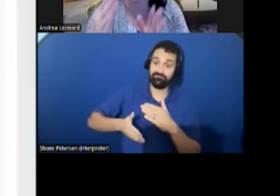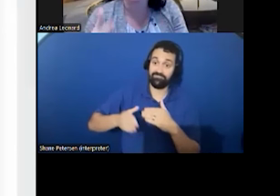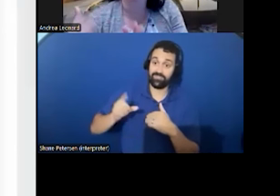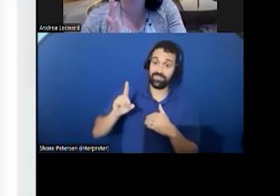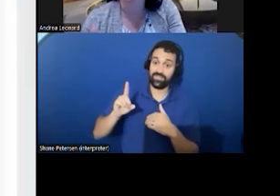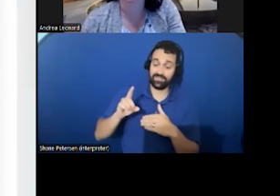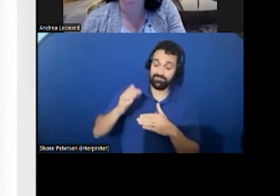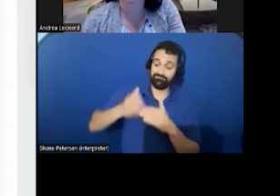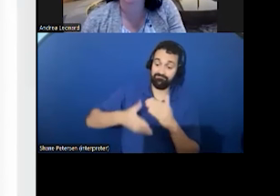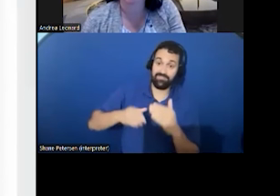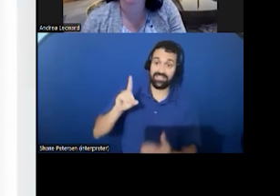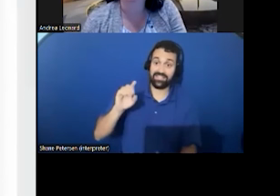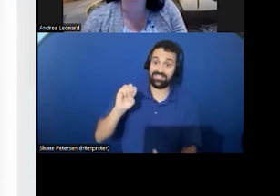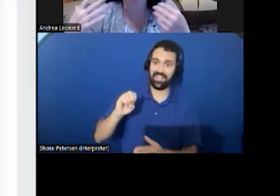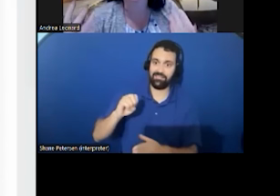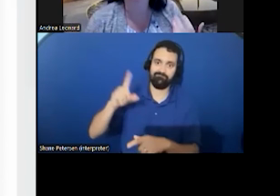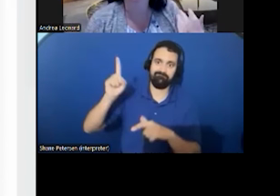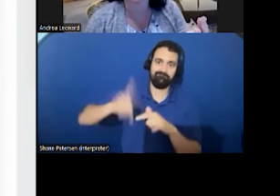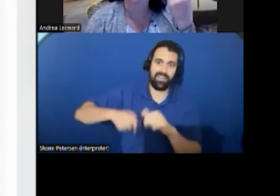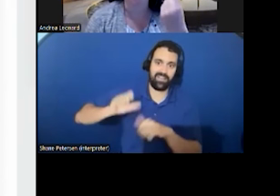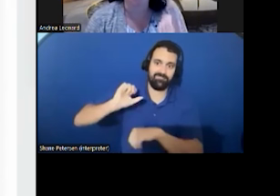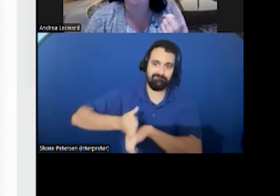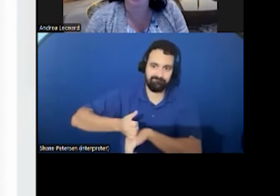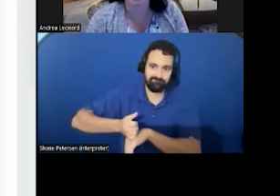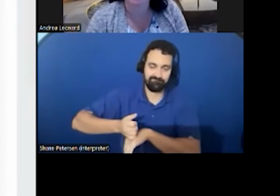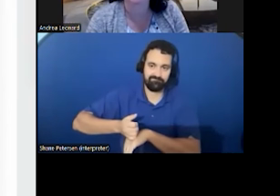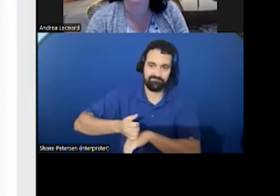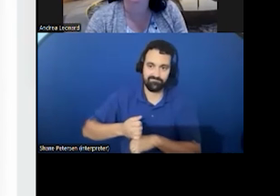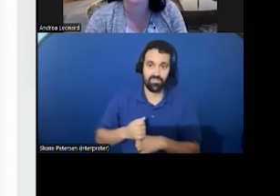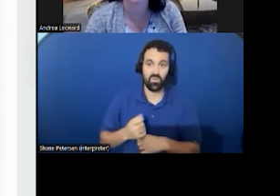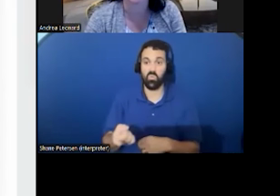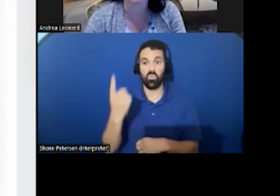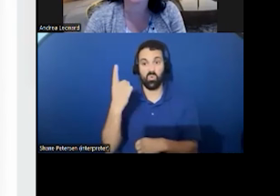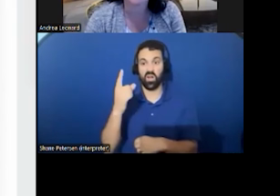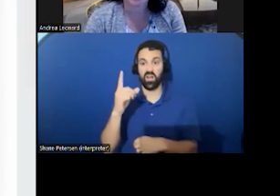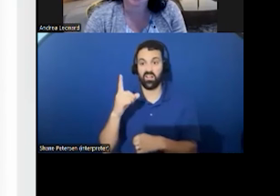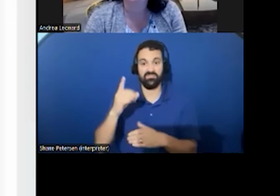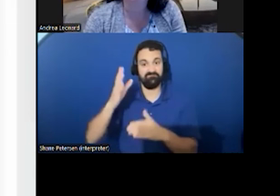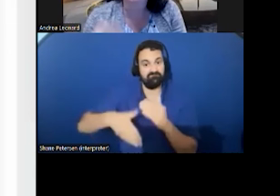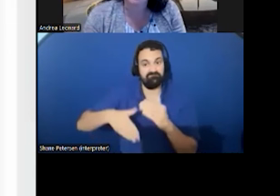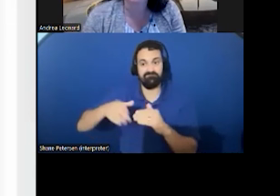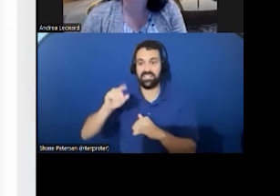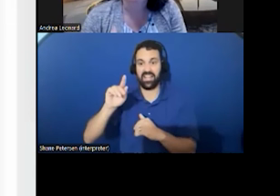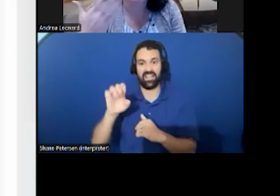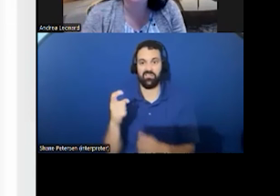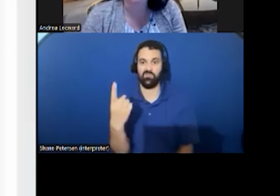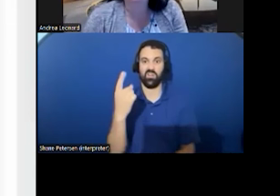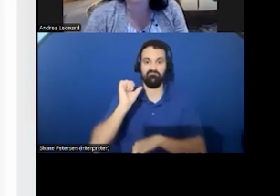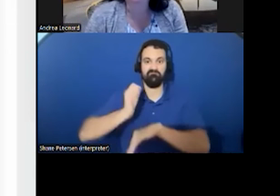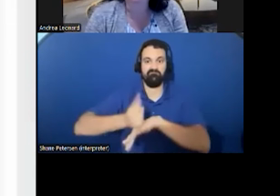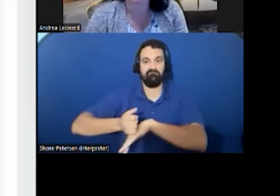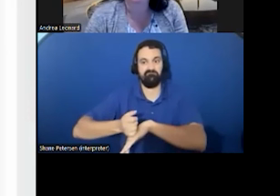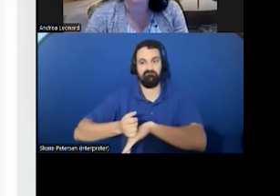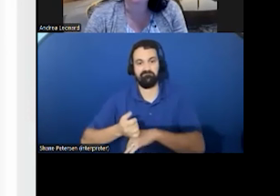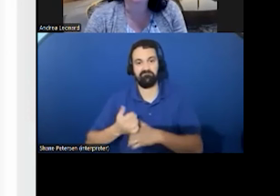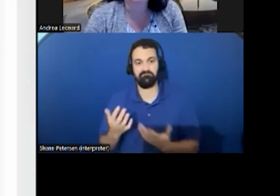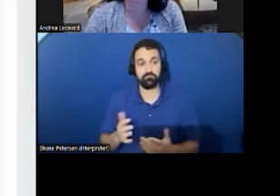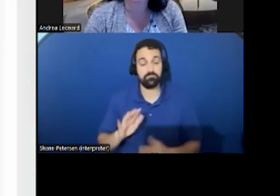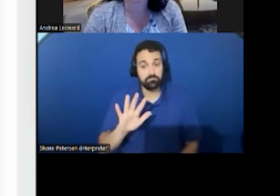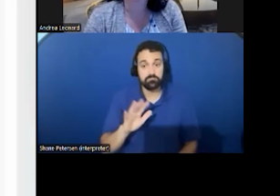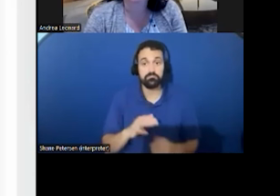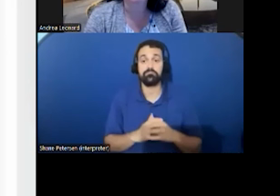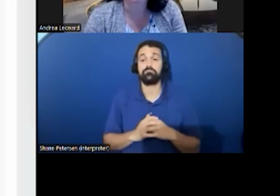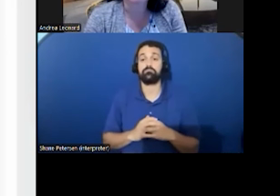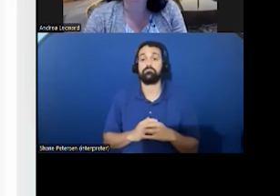response and the reply response. We can just set up one due date, sadly. But again, it's a very good point that when he said,